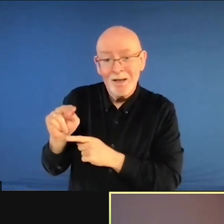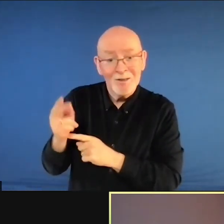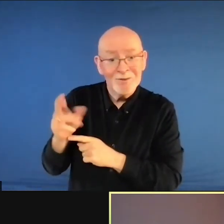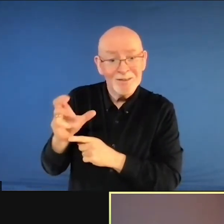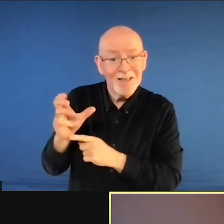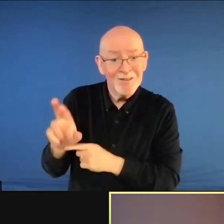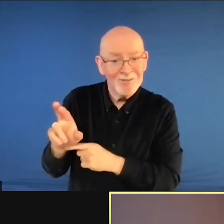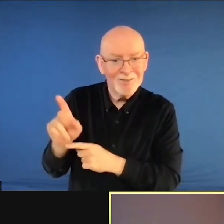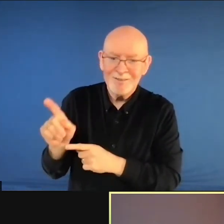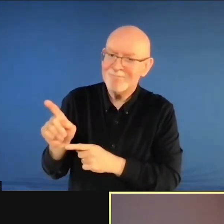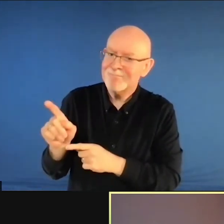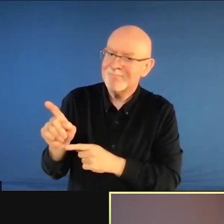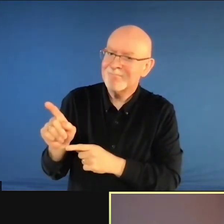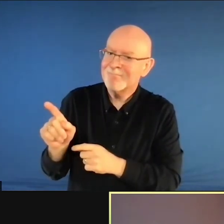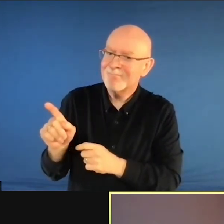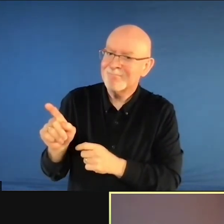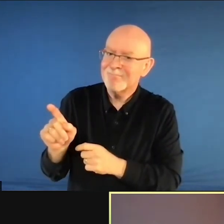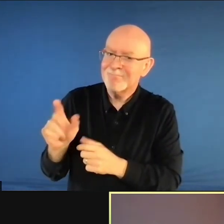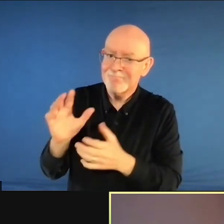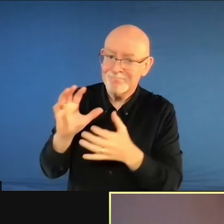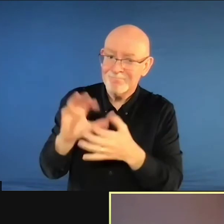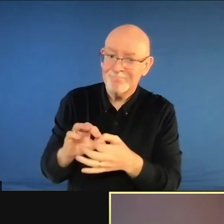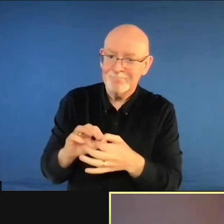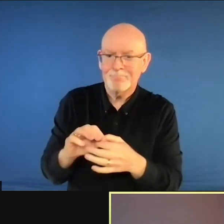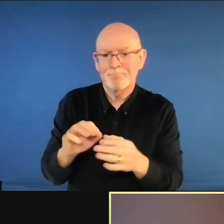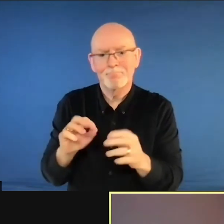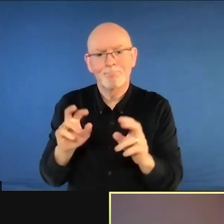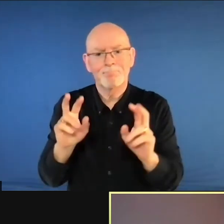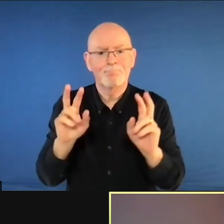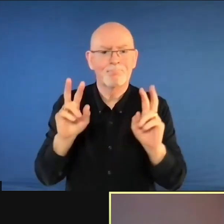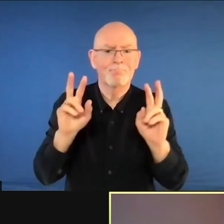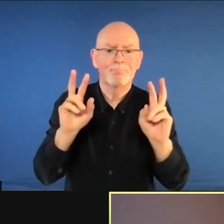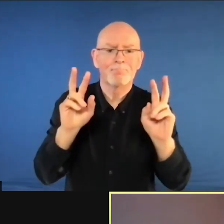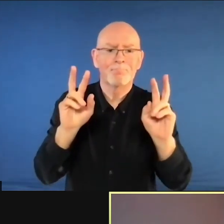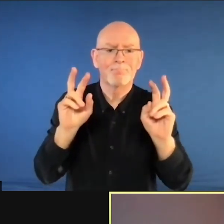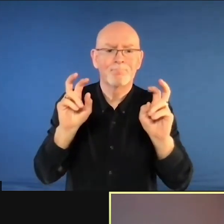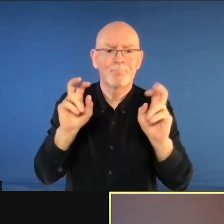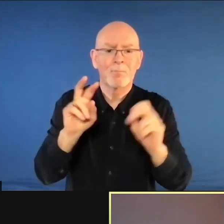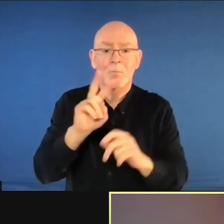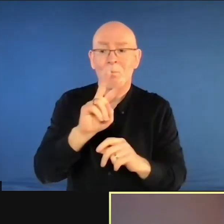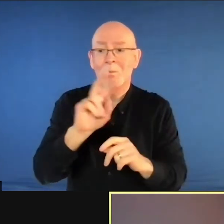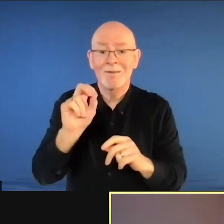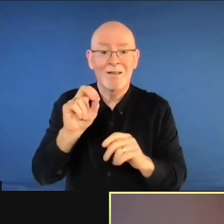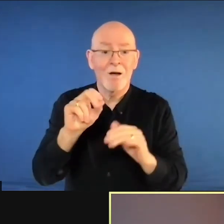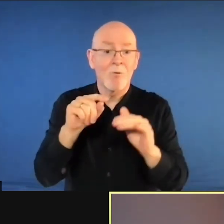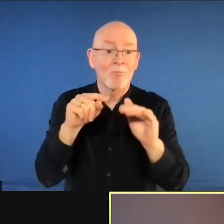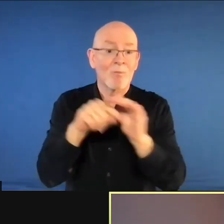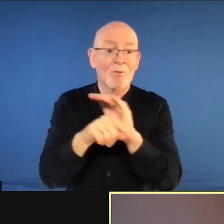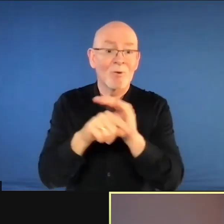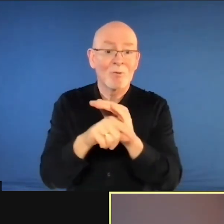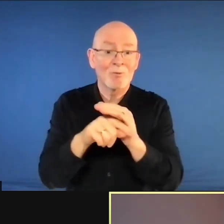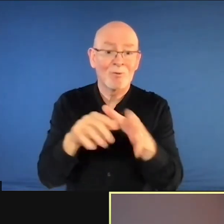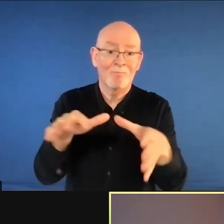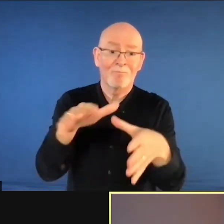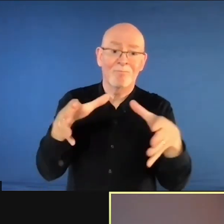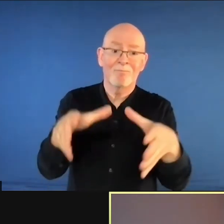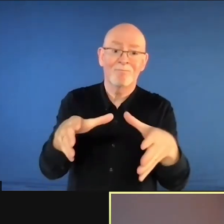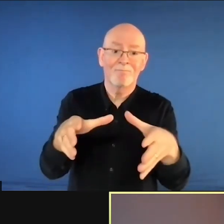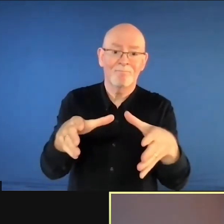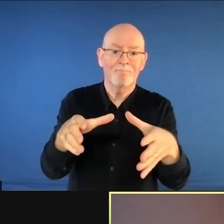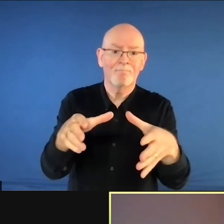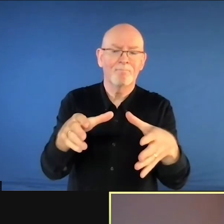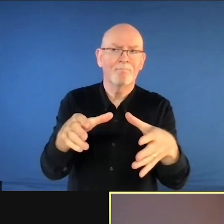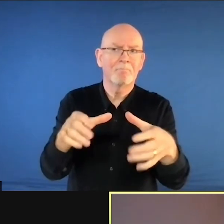to create that bridge. And with relation to ethics, again, mentioning